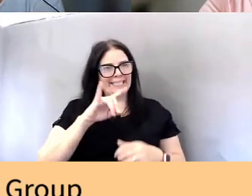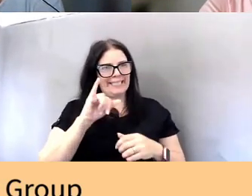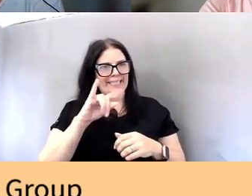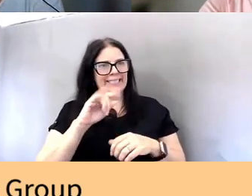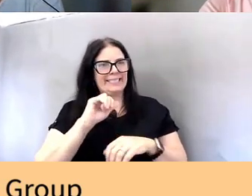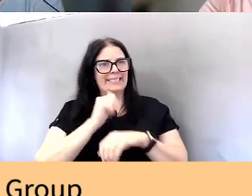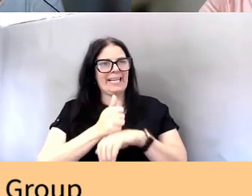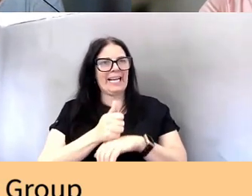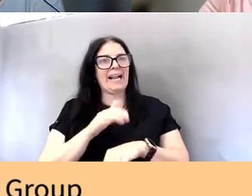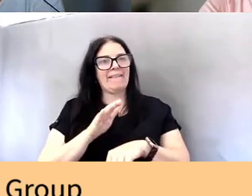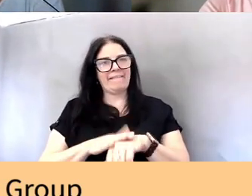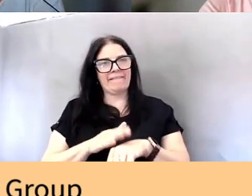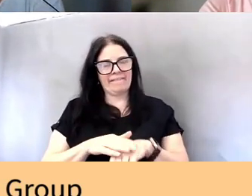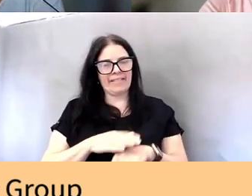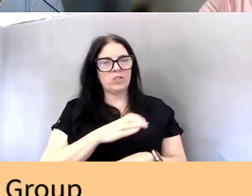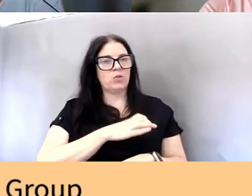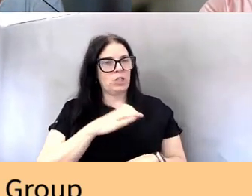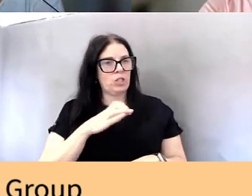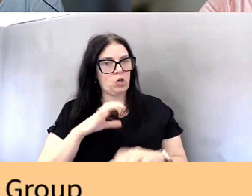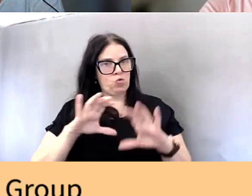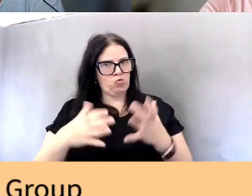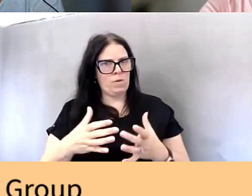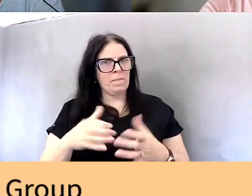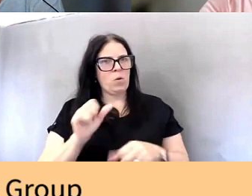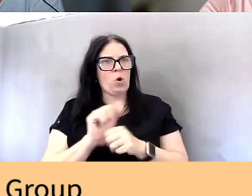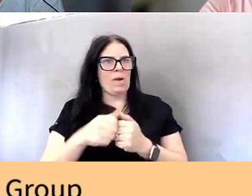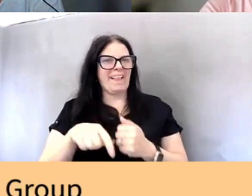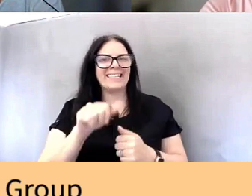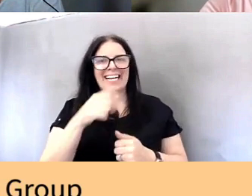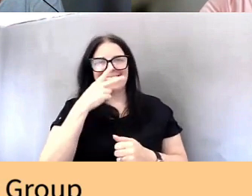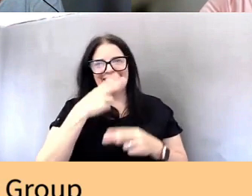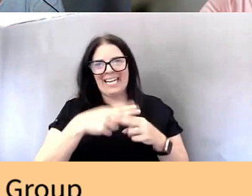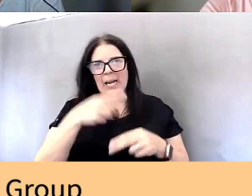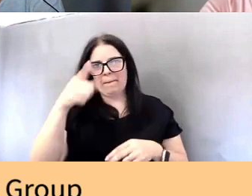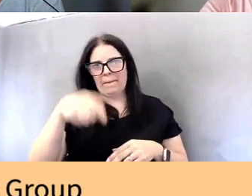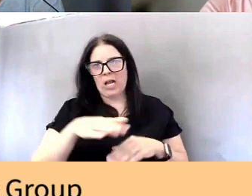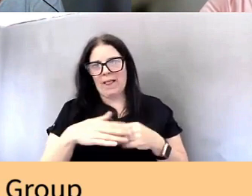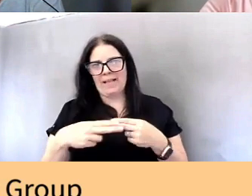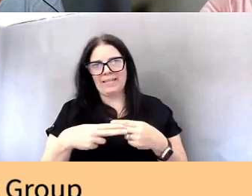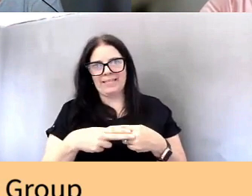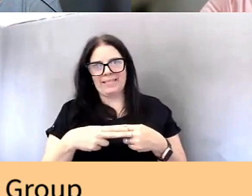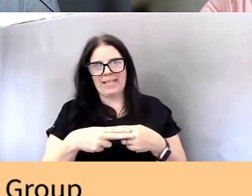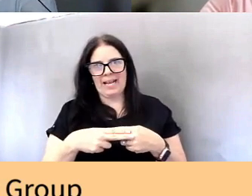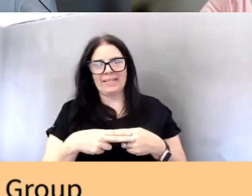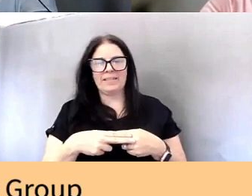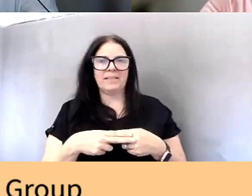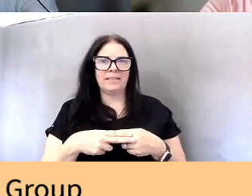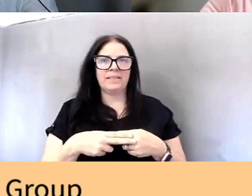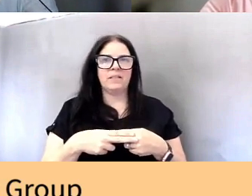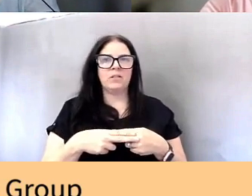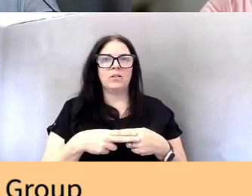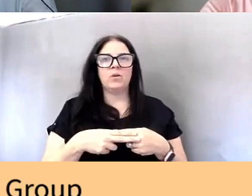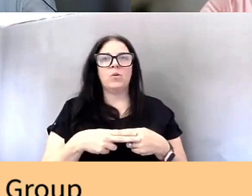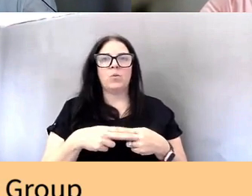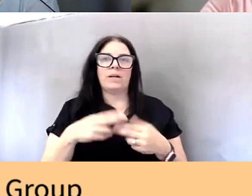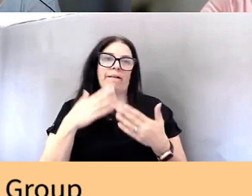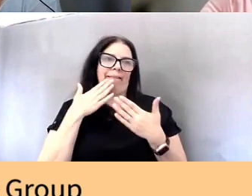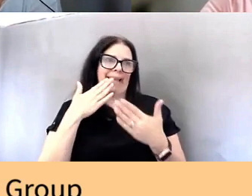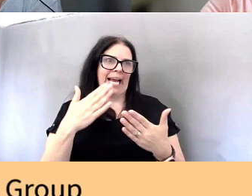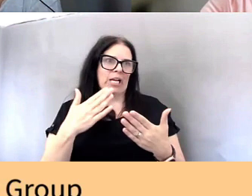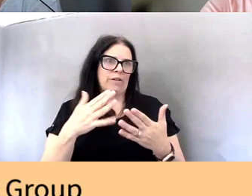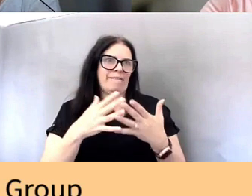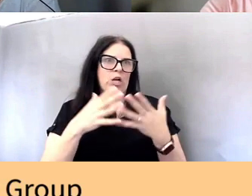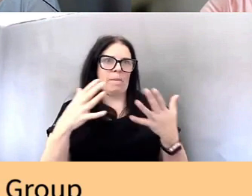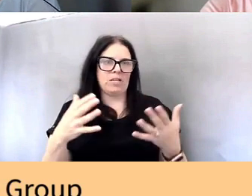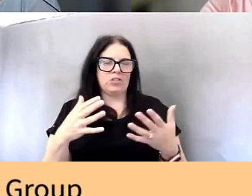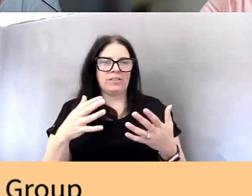group, worked with us, and you can see their names here on the slide, and we thank them very much. They